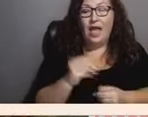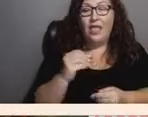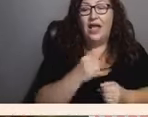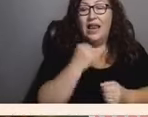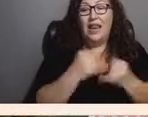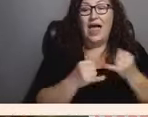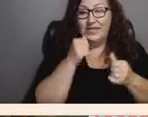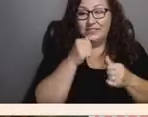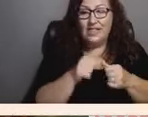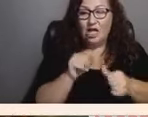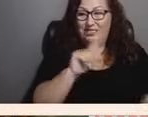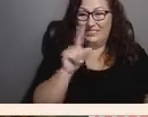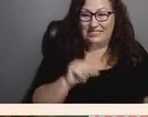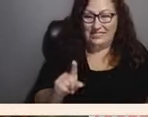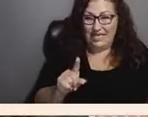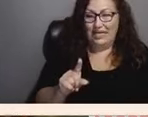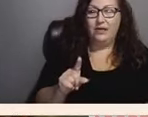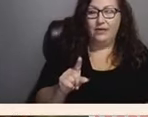Z.